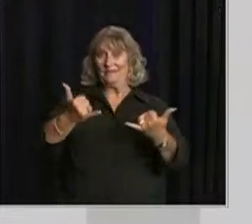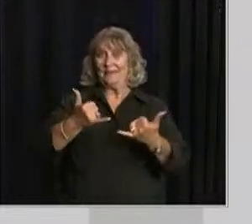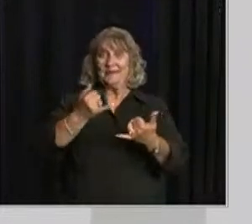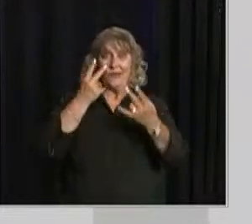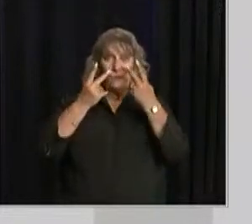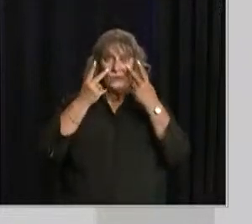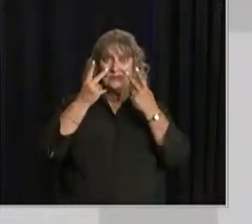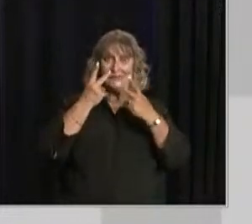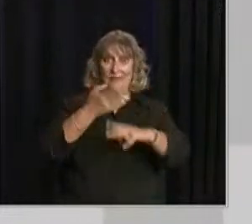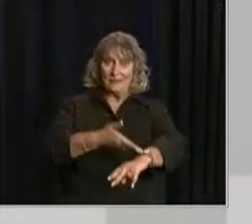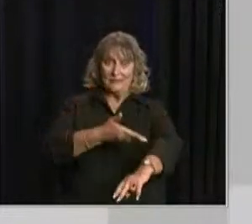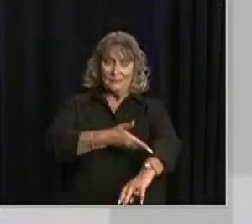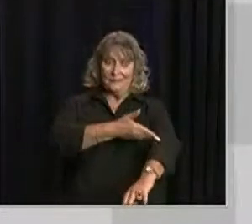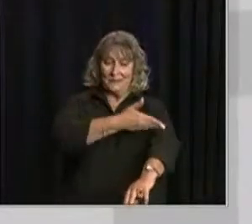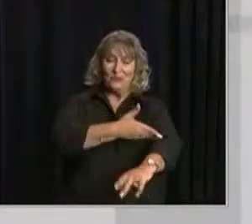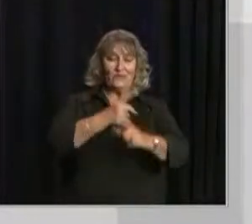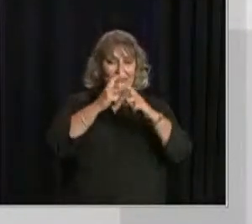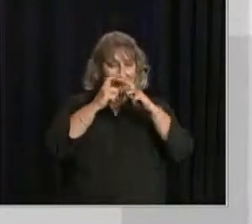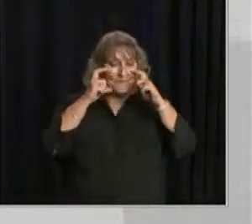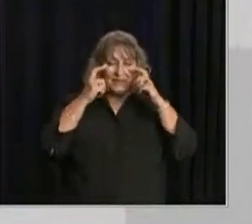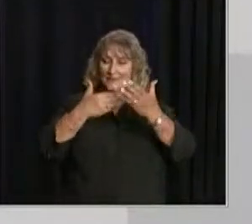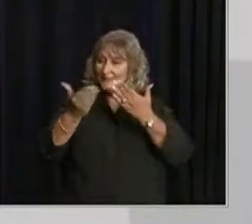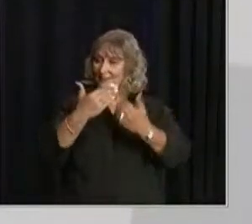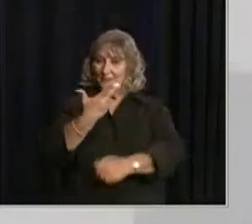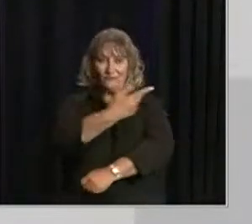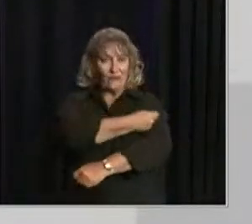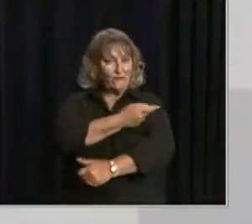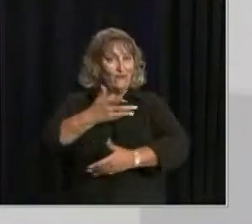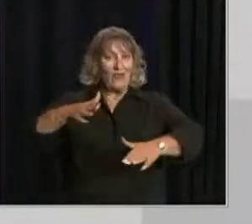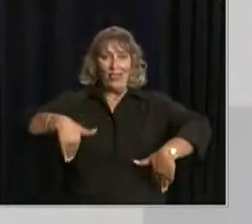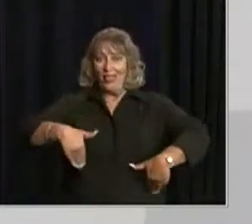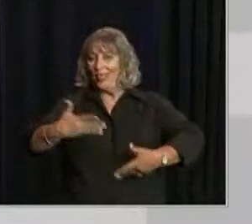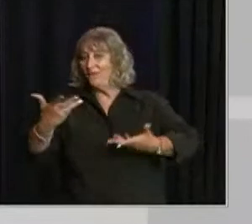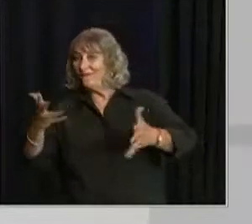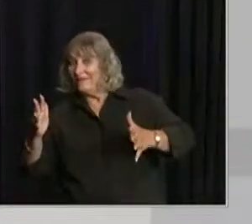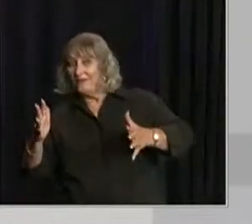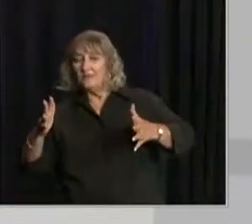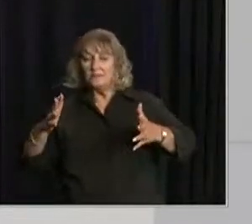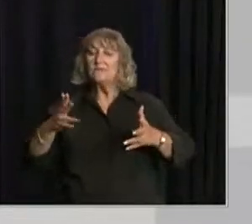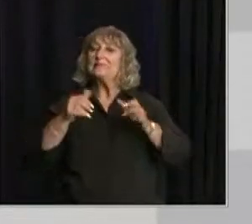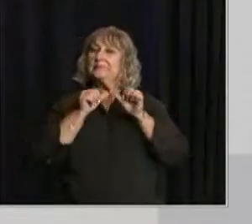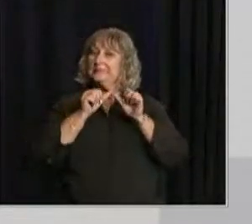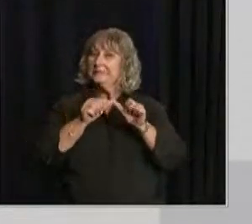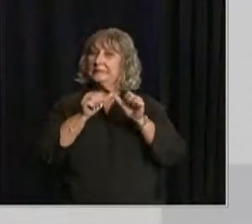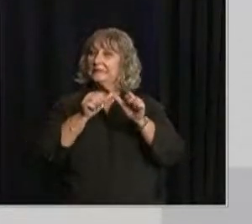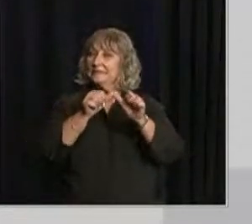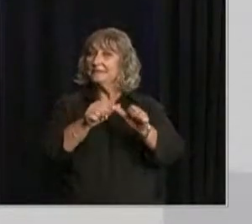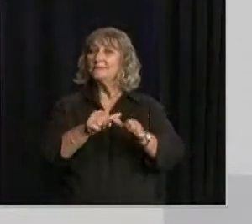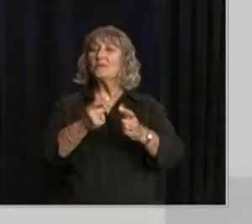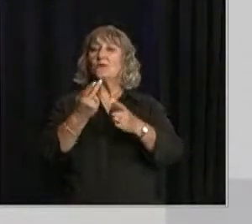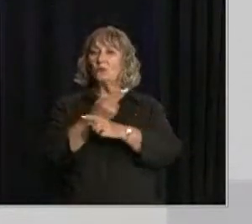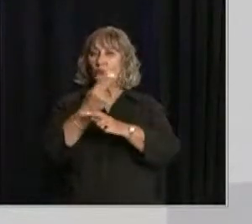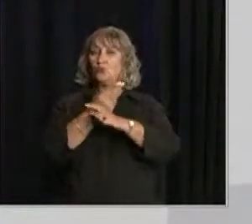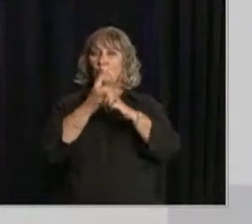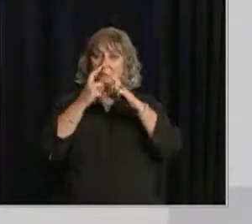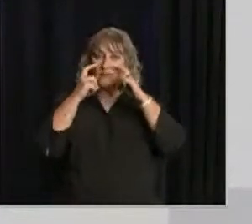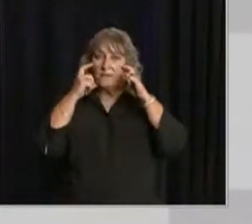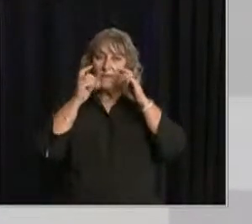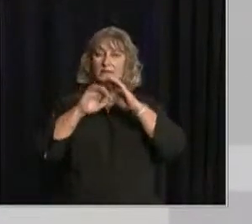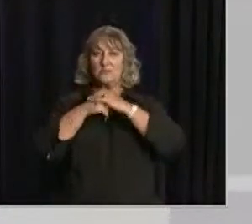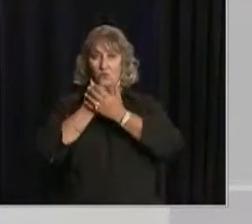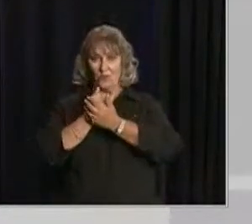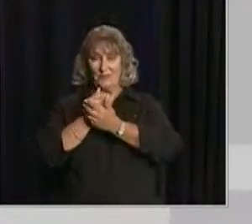keep masking up regardless of your vaccination status. We need to remain vigilant as we continue to move in the right direction. If you're